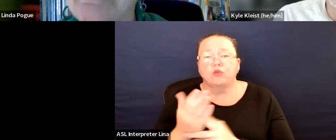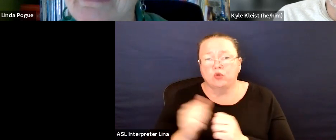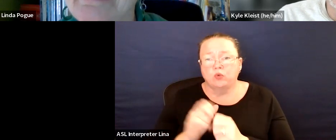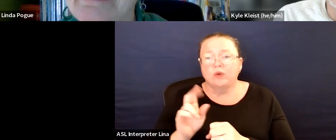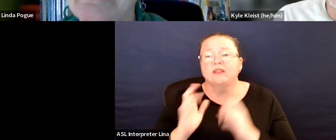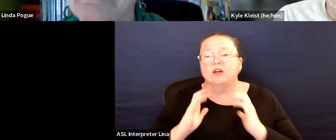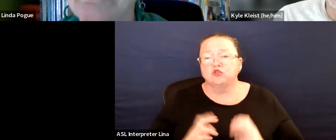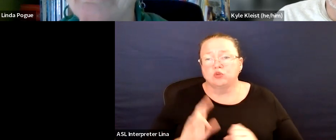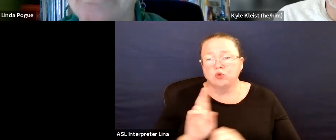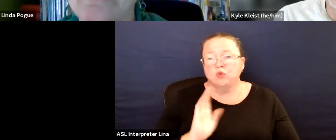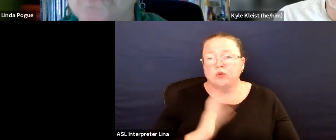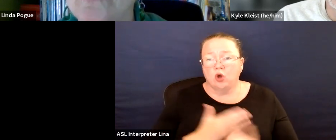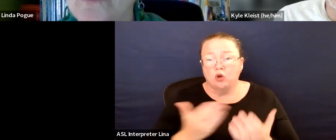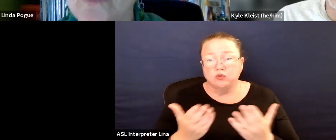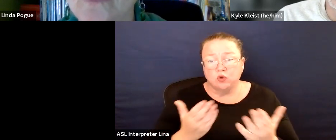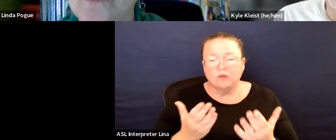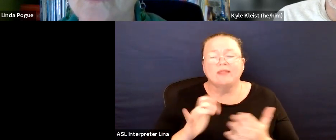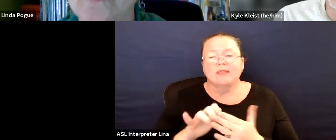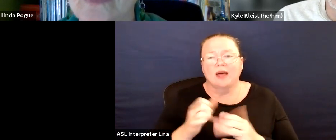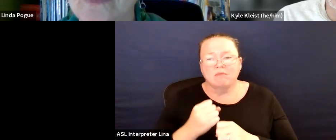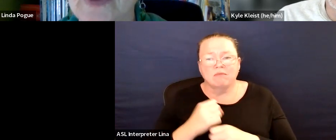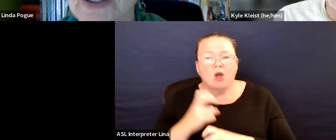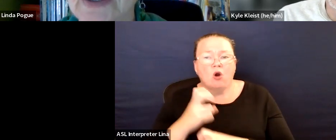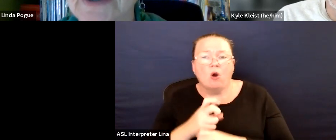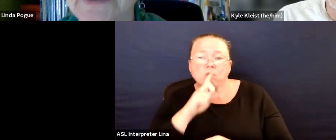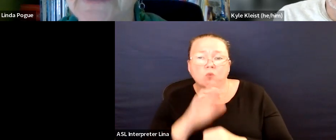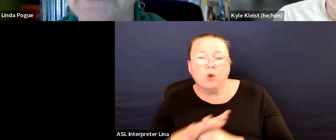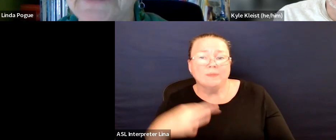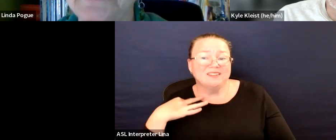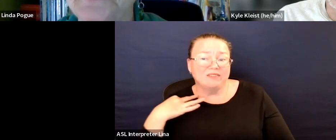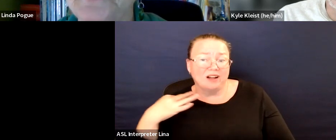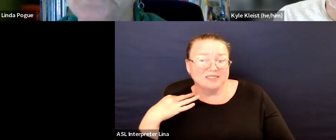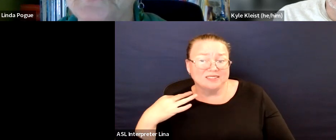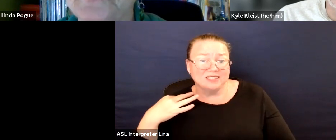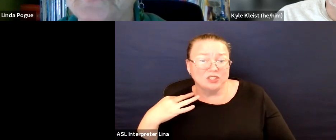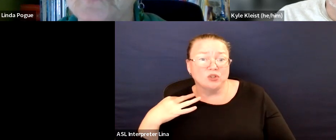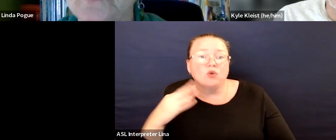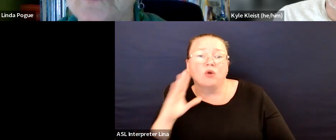our services. So it makes it difficult to promise a volunteer that